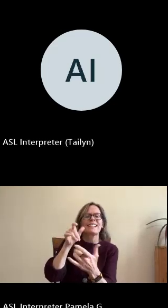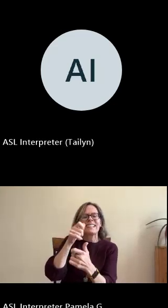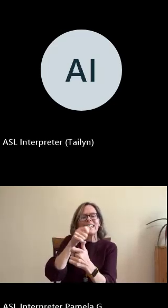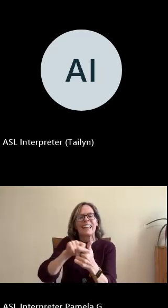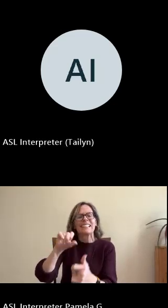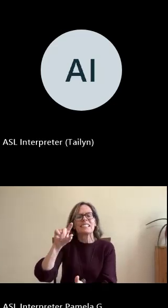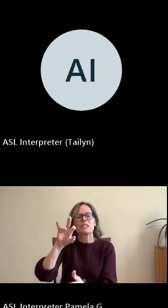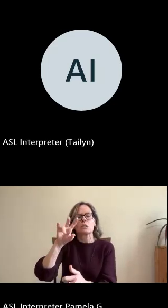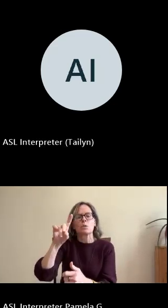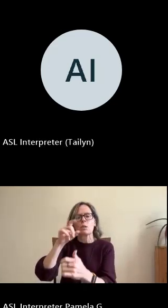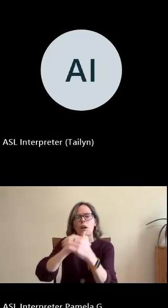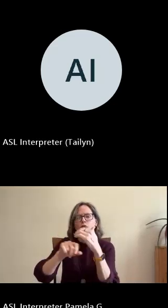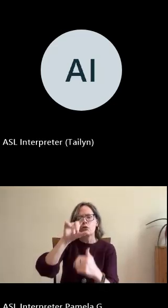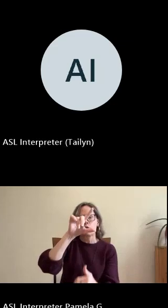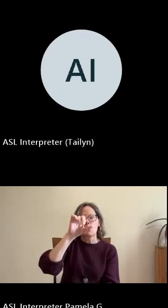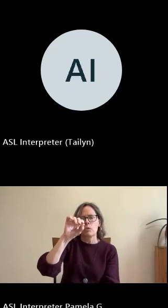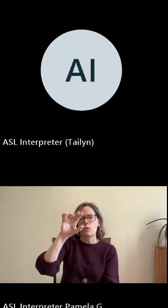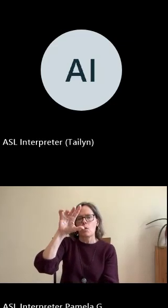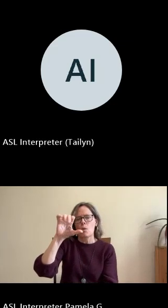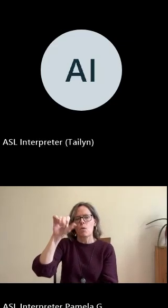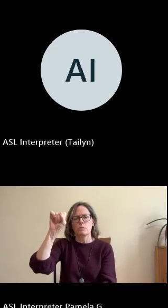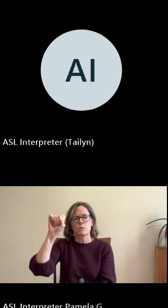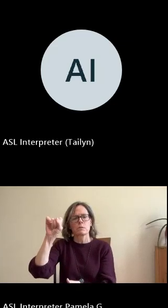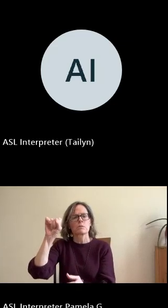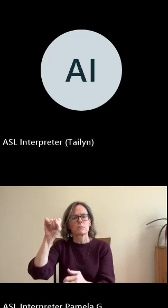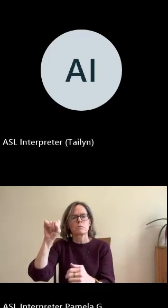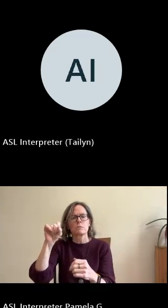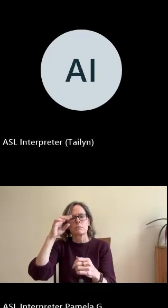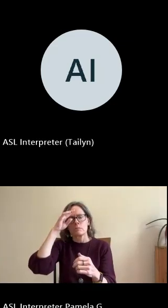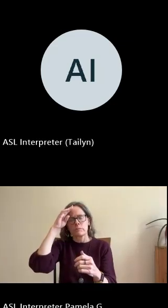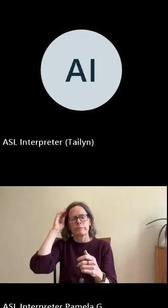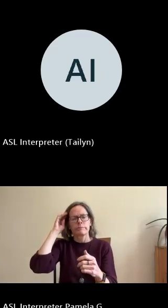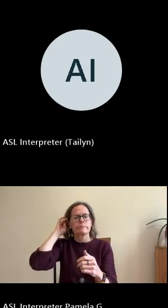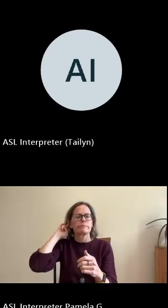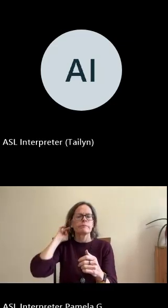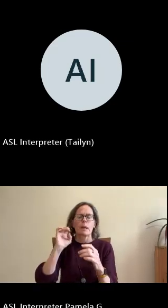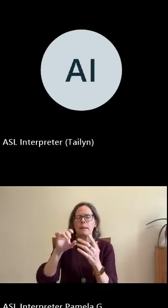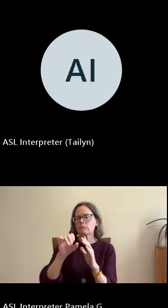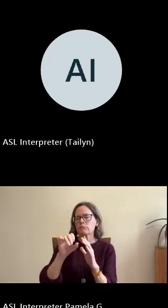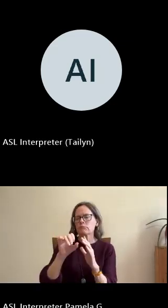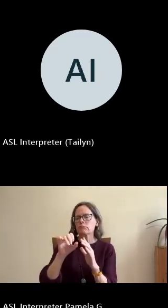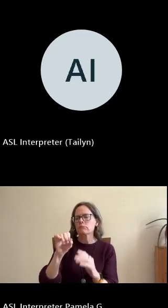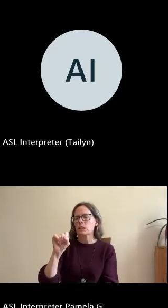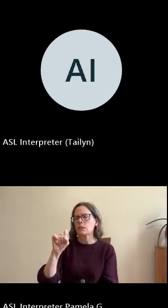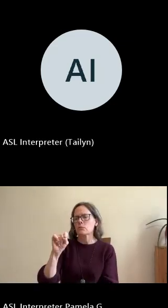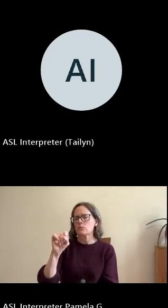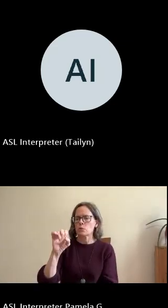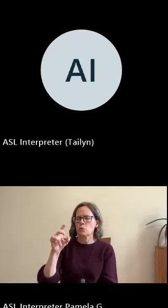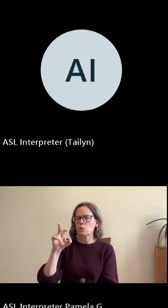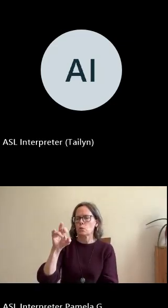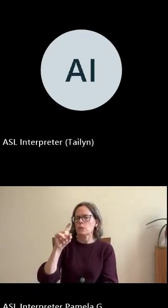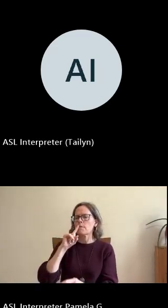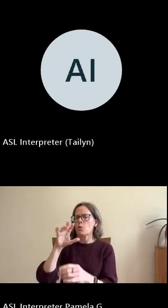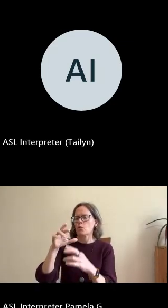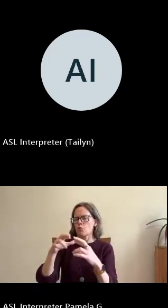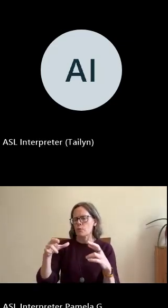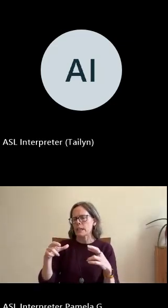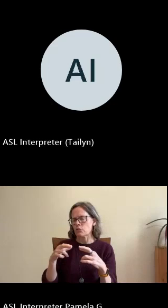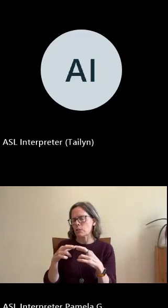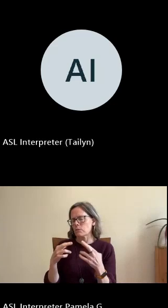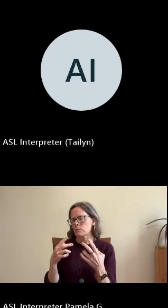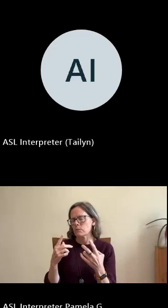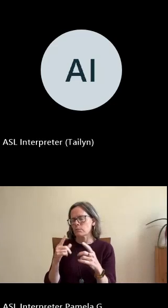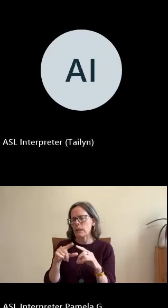page. They are stewards obviously for your whole region, but and you could, if you've got multiple locals